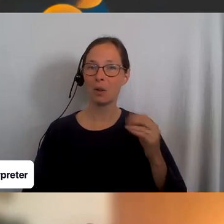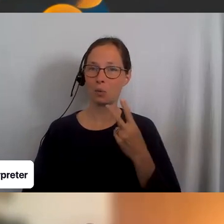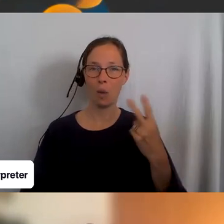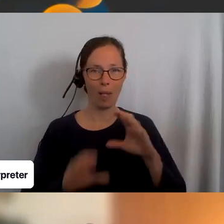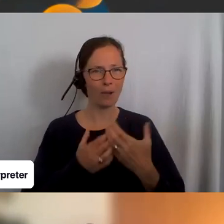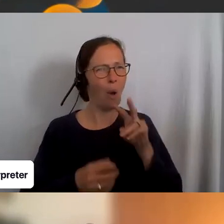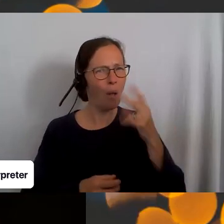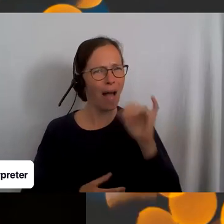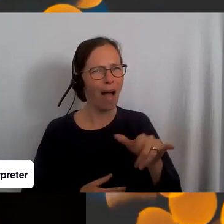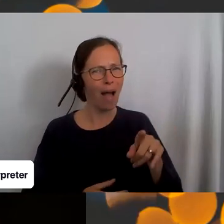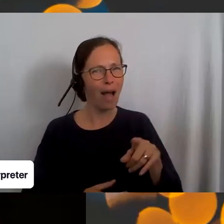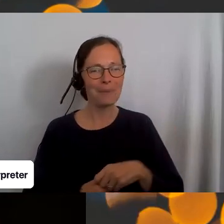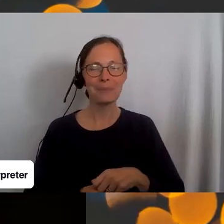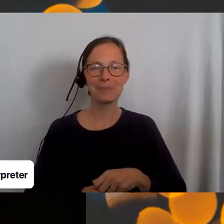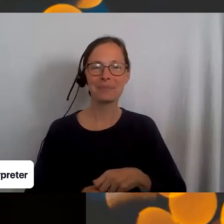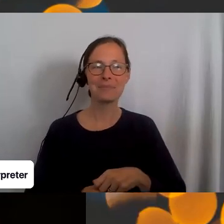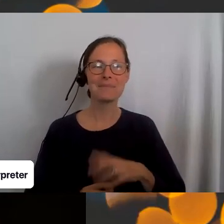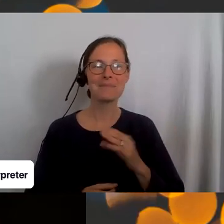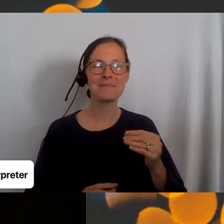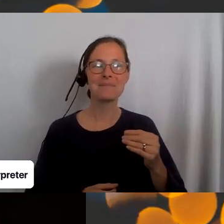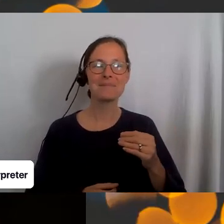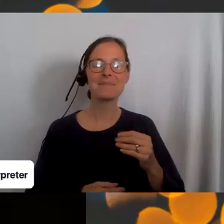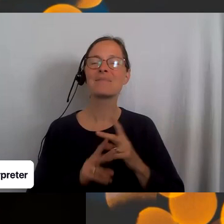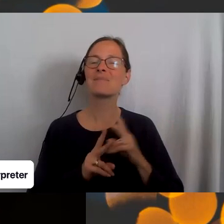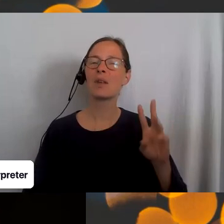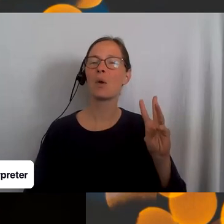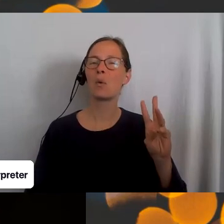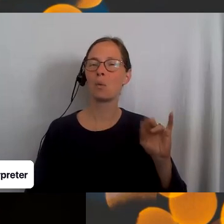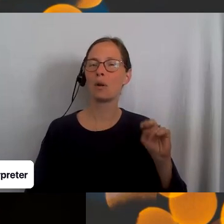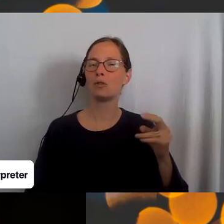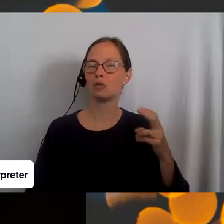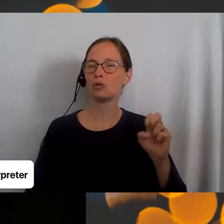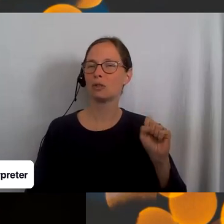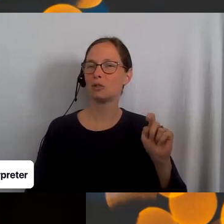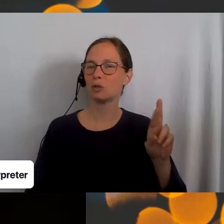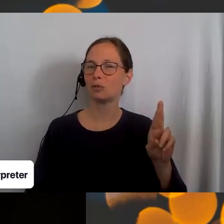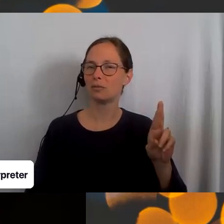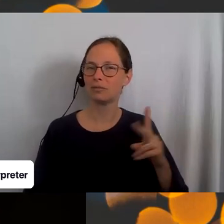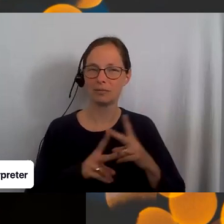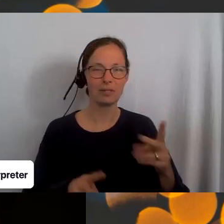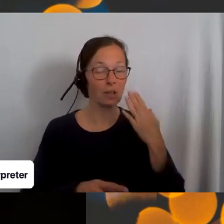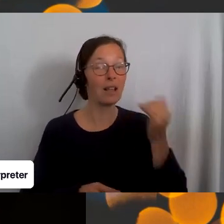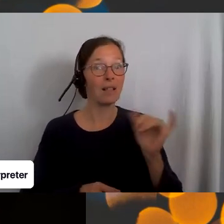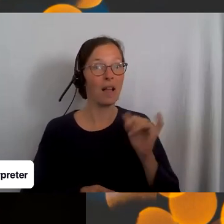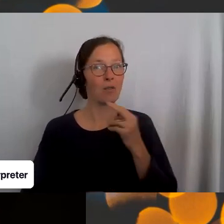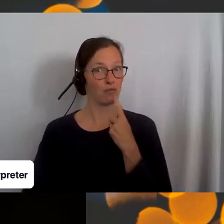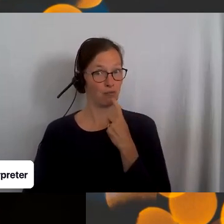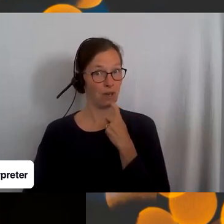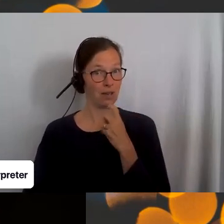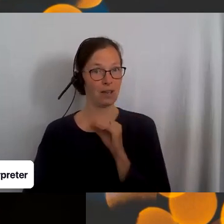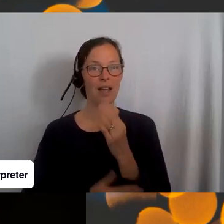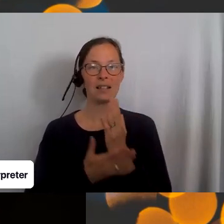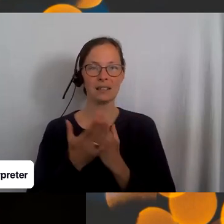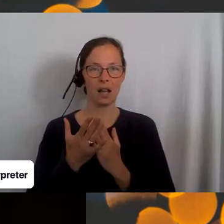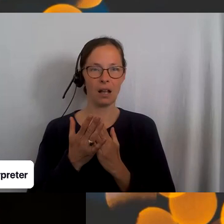that. It's very Winchester-y. Let's be honest. It's very like. Well, it's like the Winchester red, and there is like some